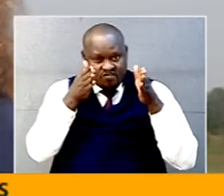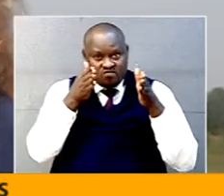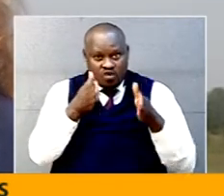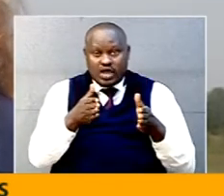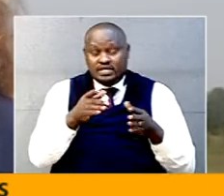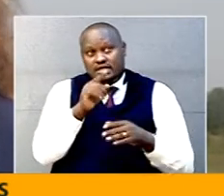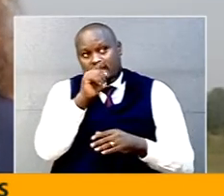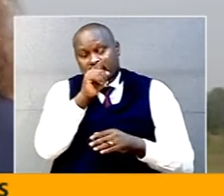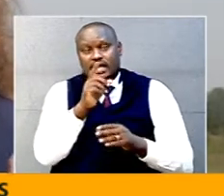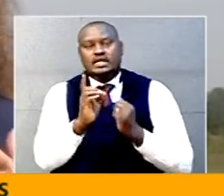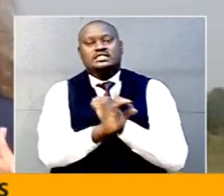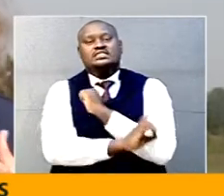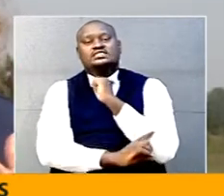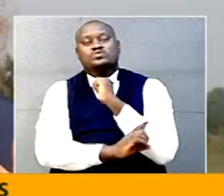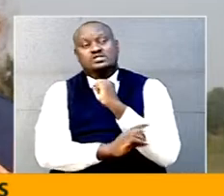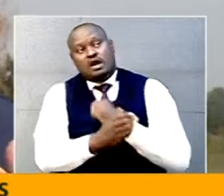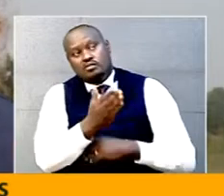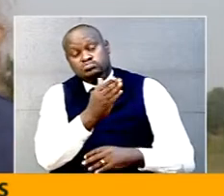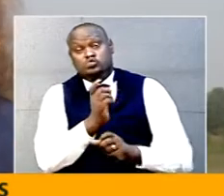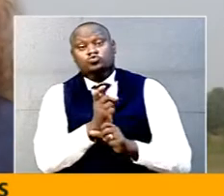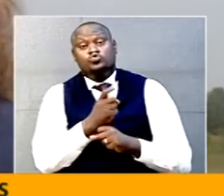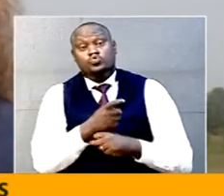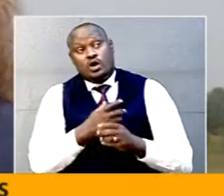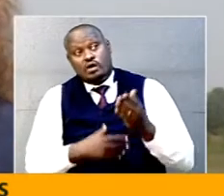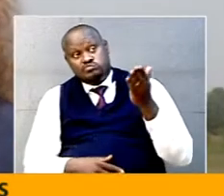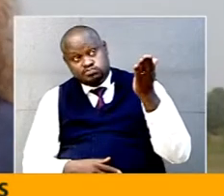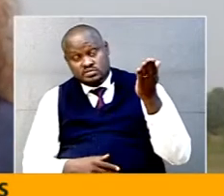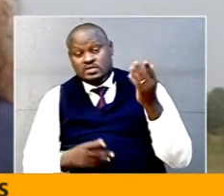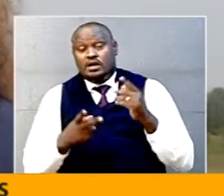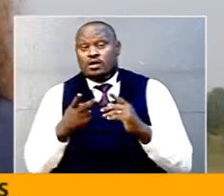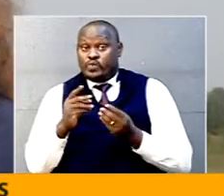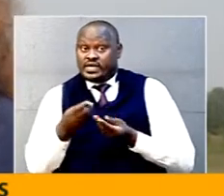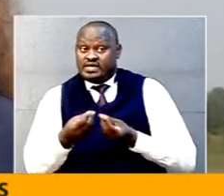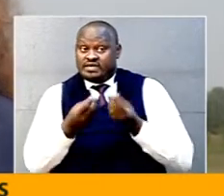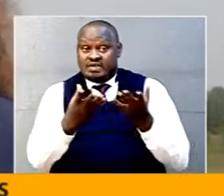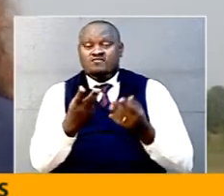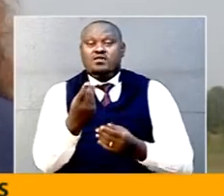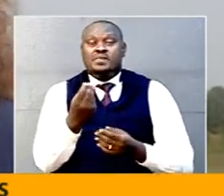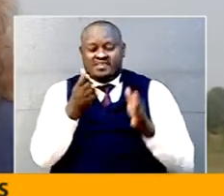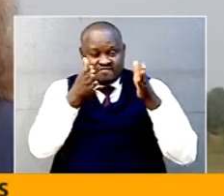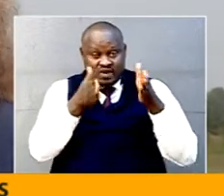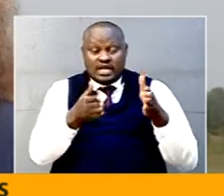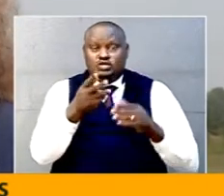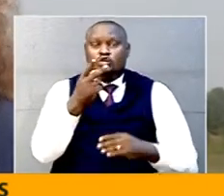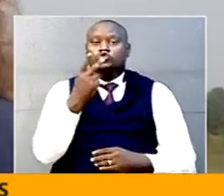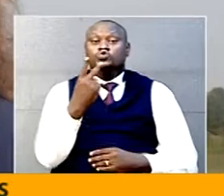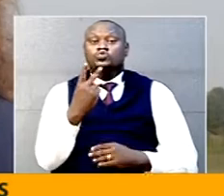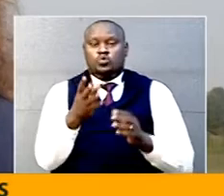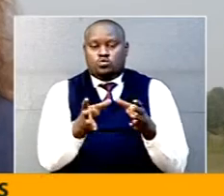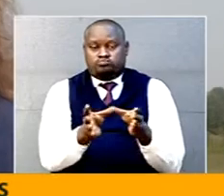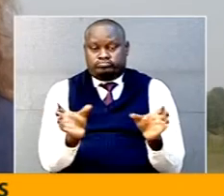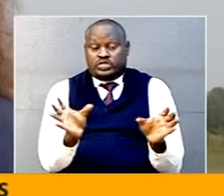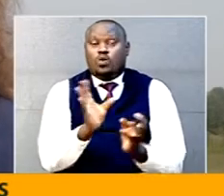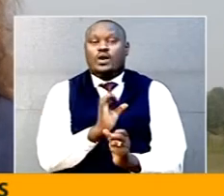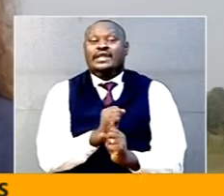district. We have a grant that we are giving to two organizations here in Gulu so that they